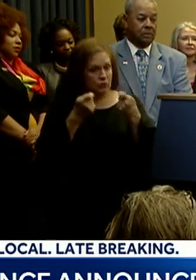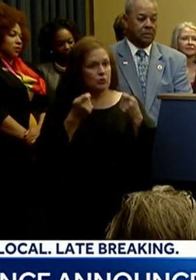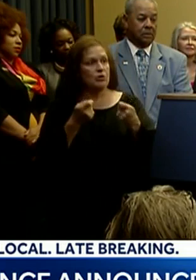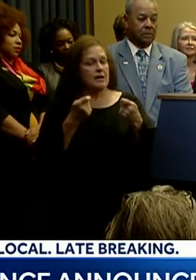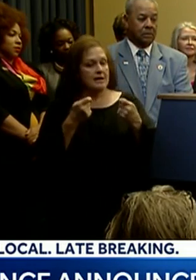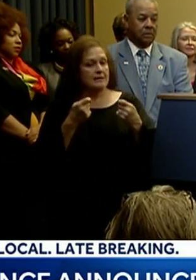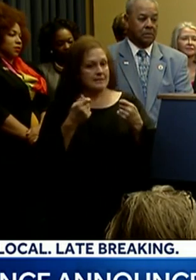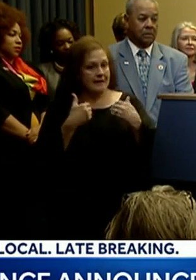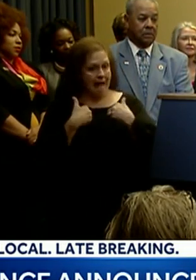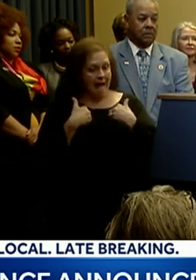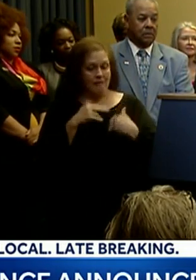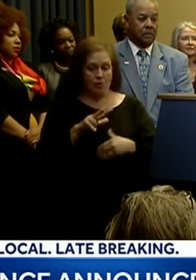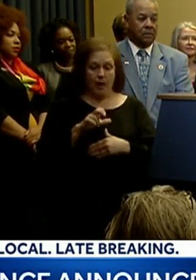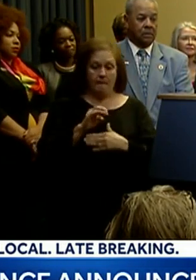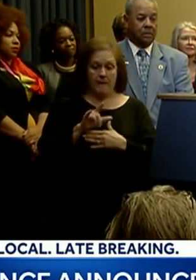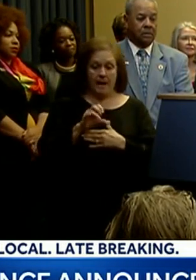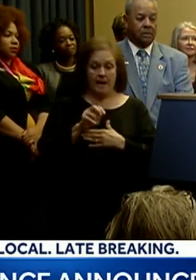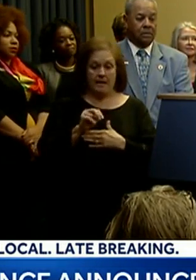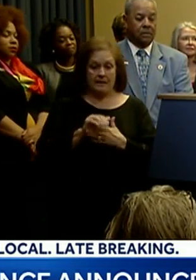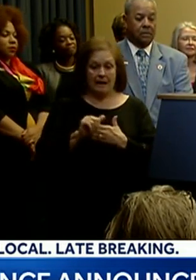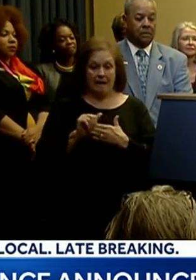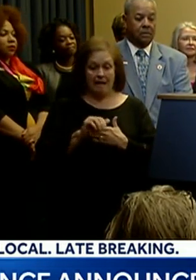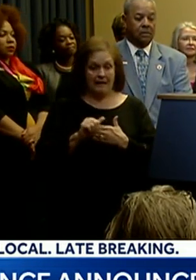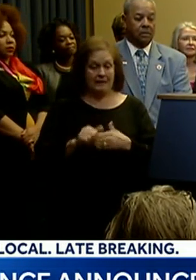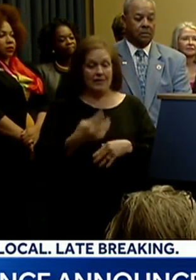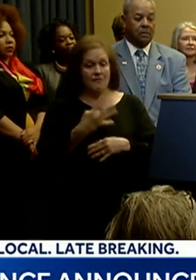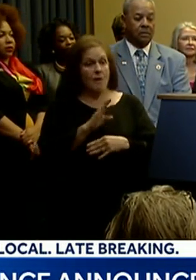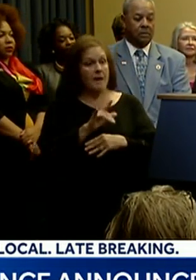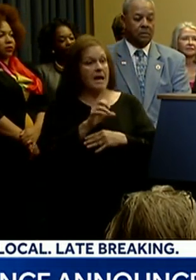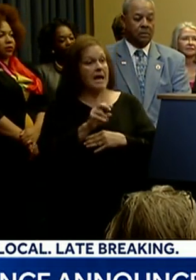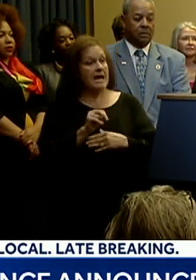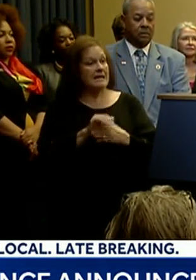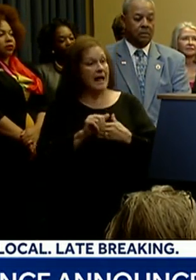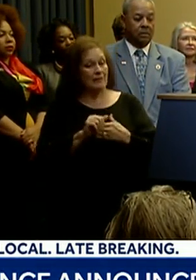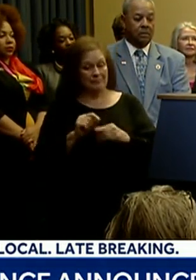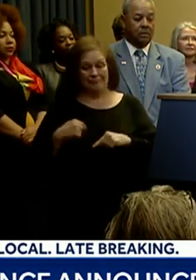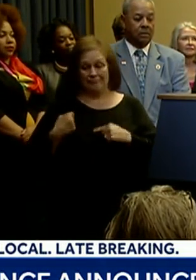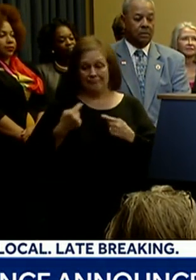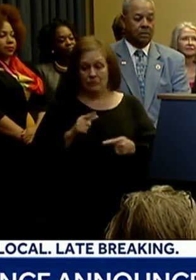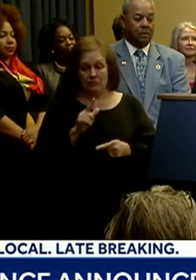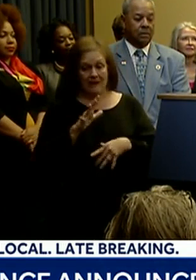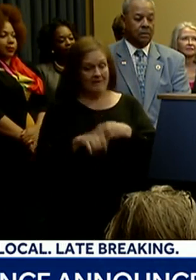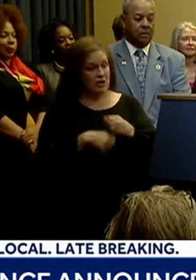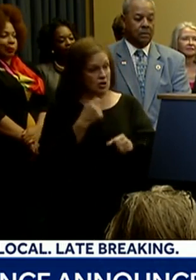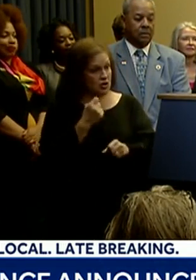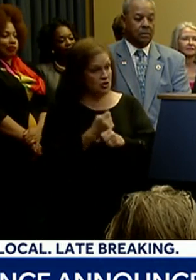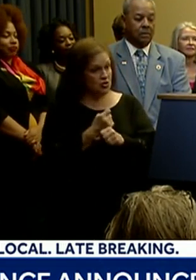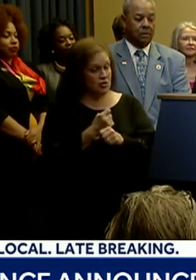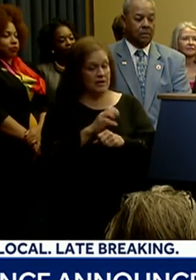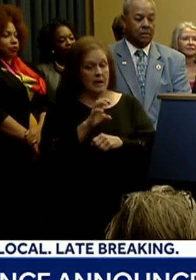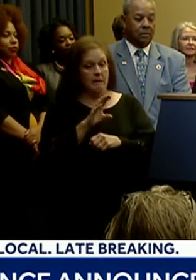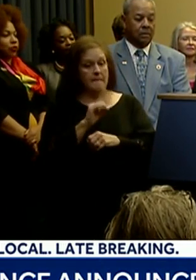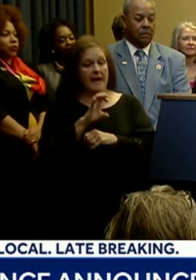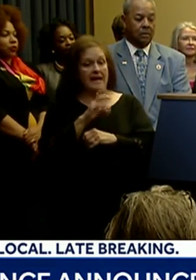the $300 million, the $4 billion over 25 years. The